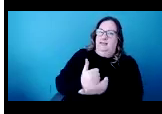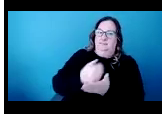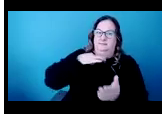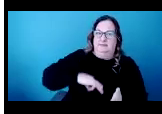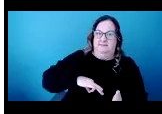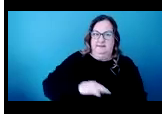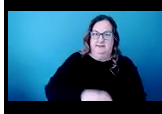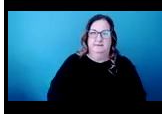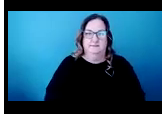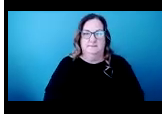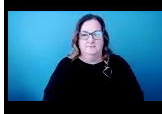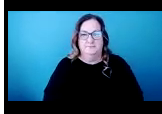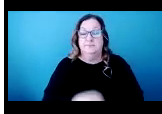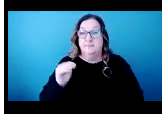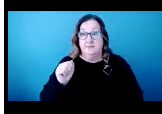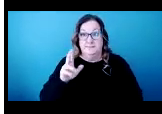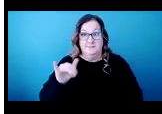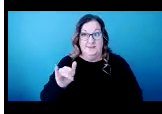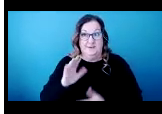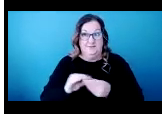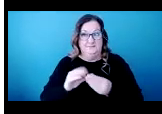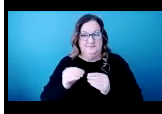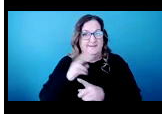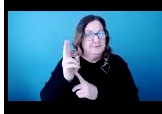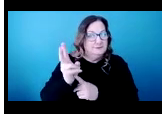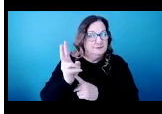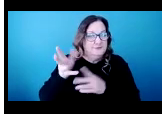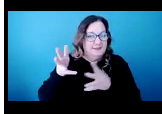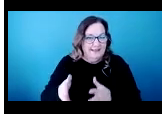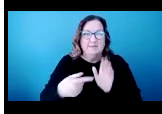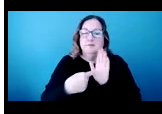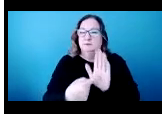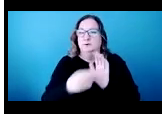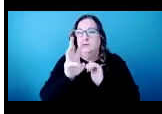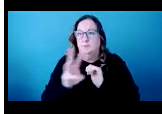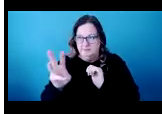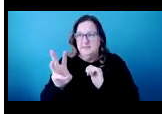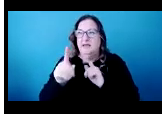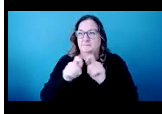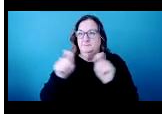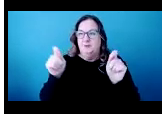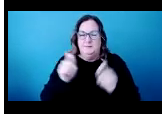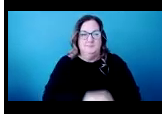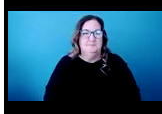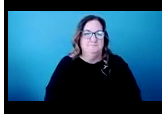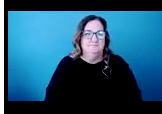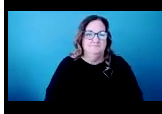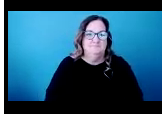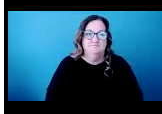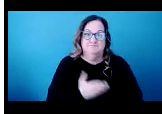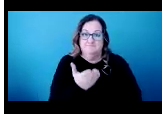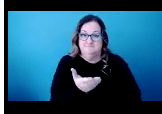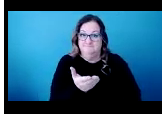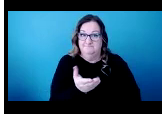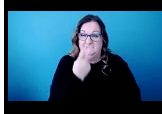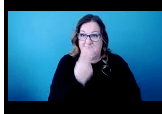All right, we have 2 minutes left, so I'm just going to show you the website really quick, and then we will be done. The website you